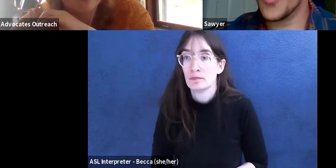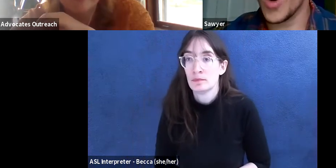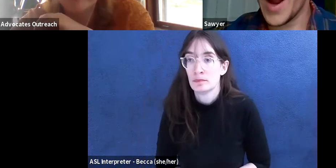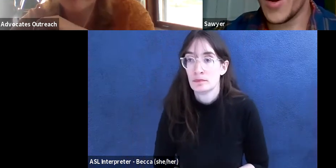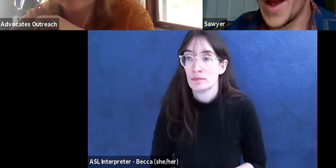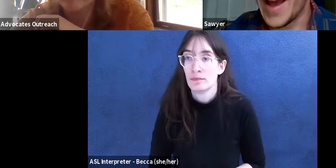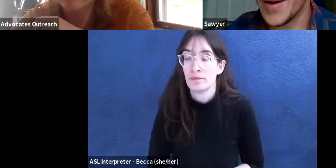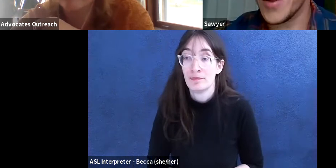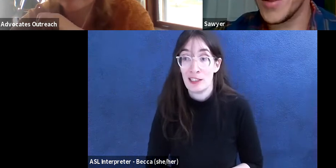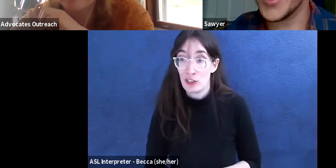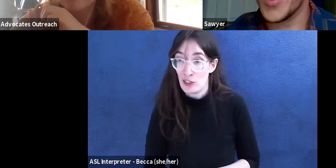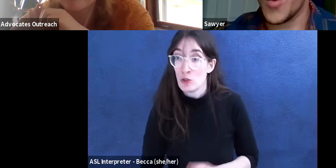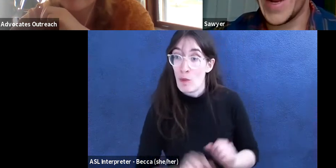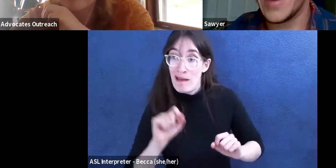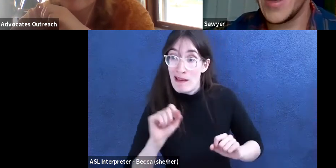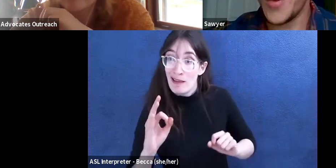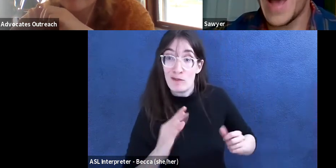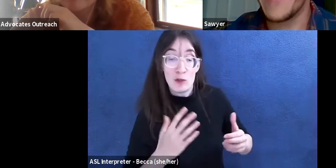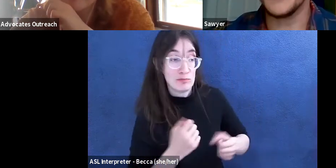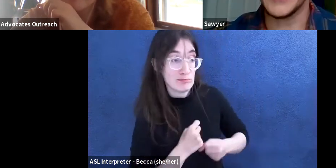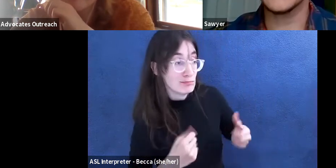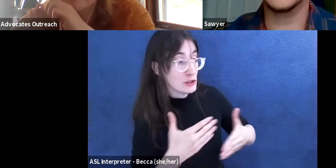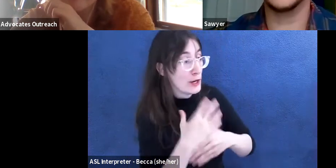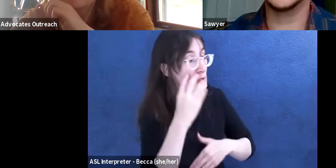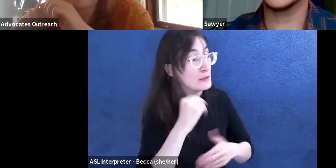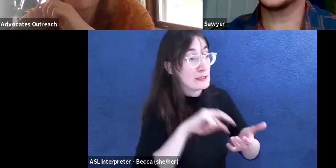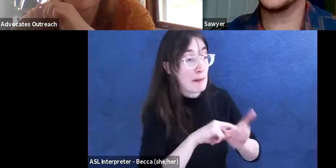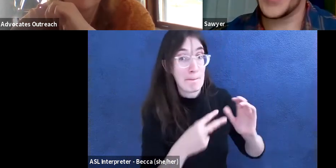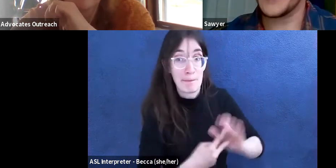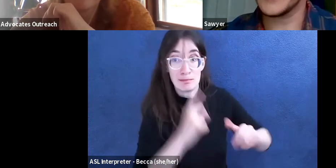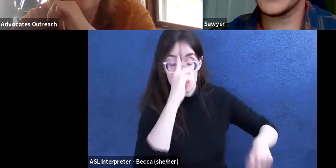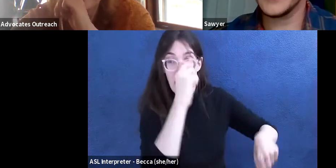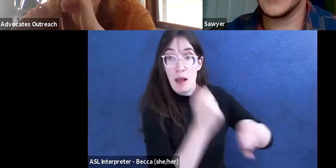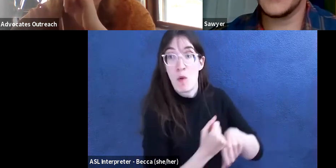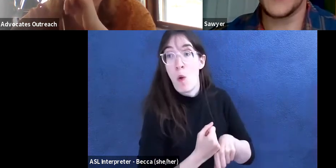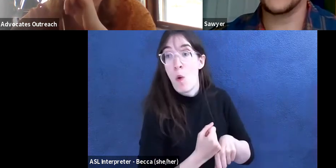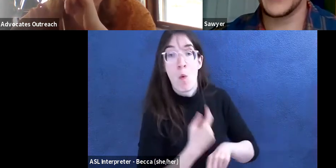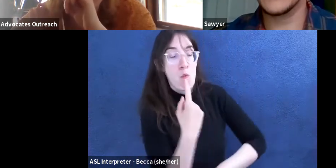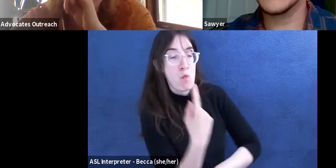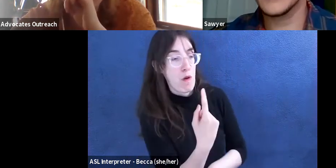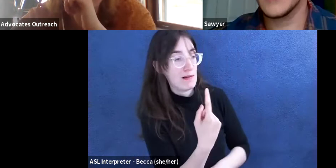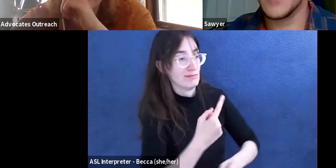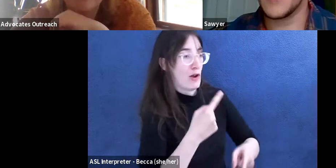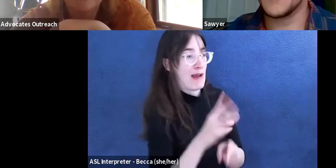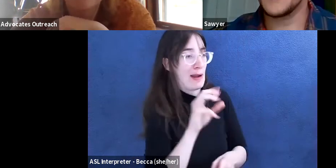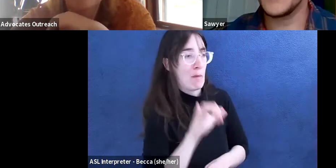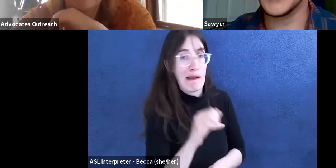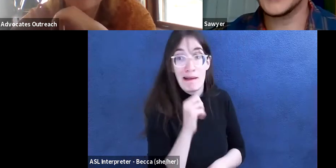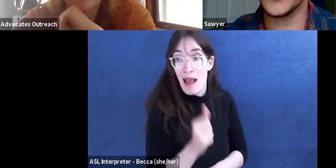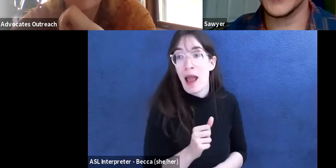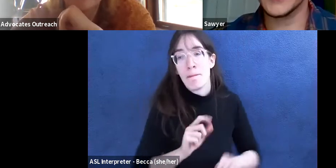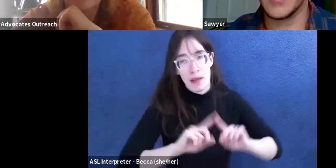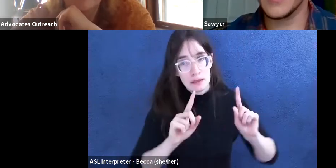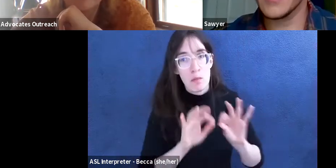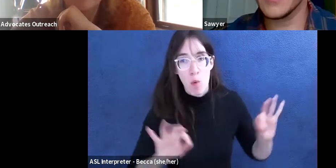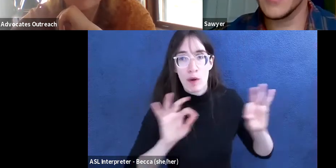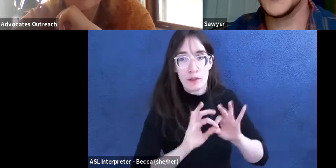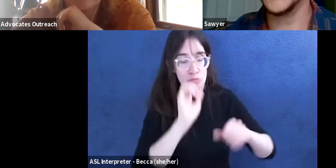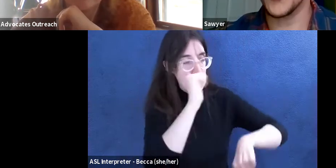have been with like dating and relationships, or like what